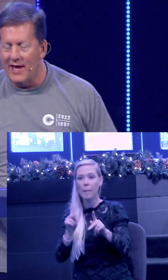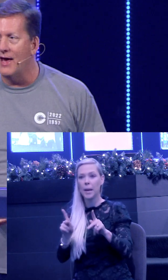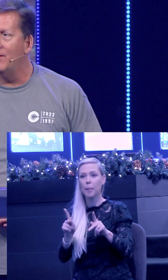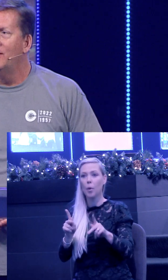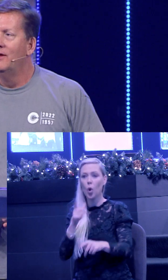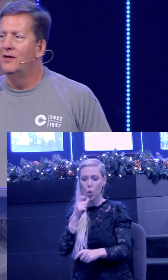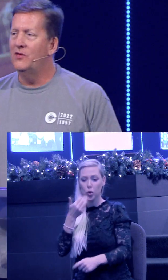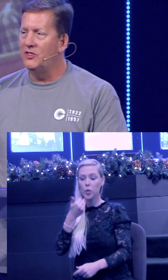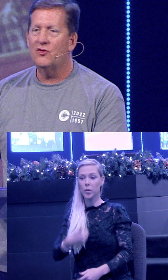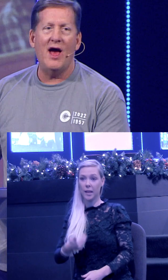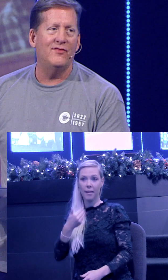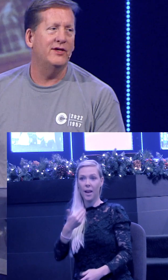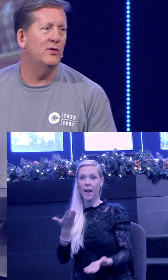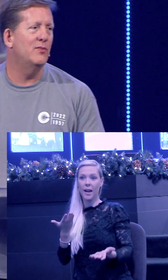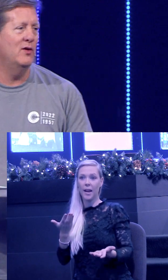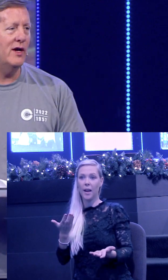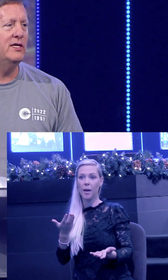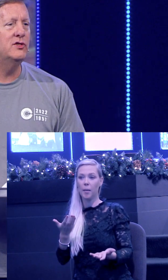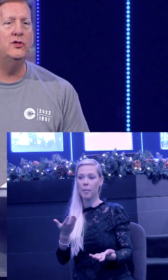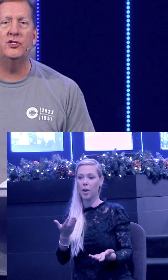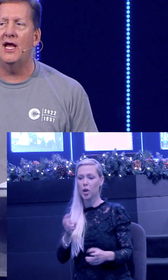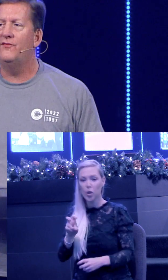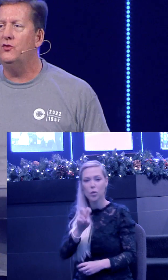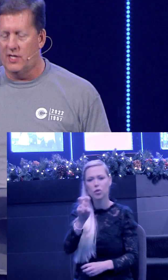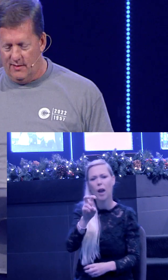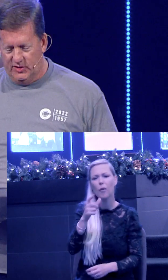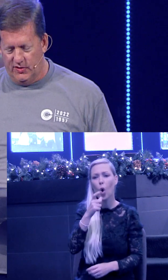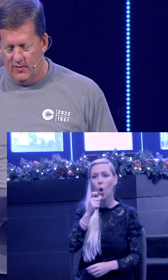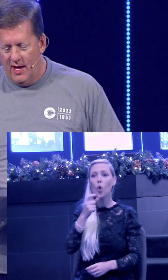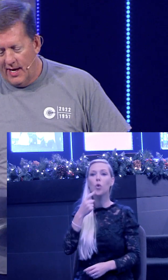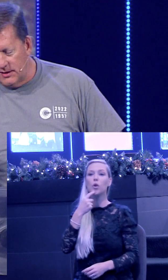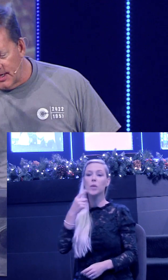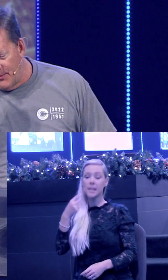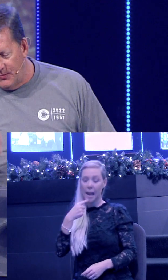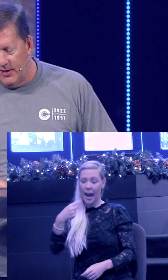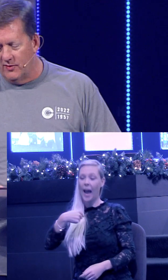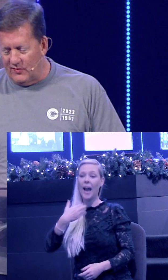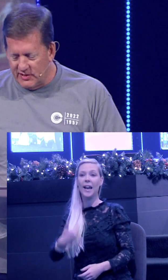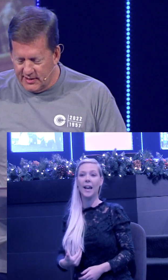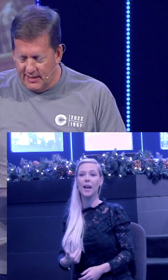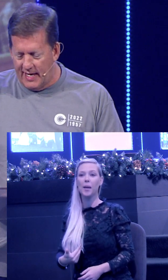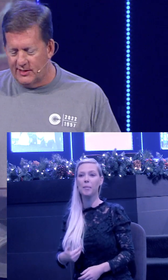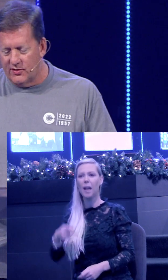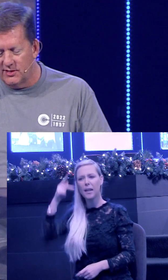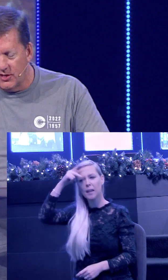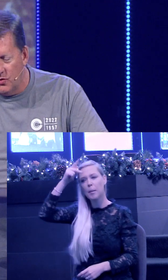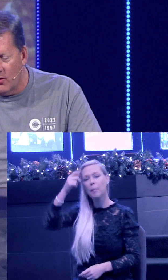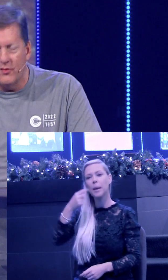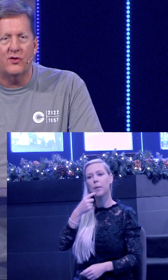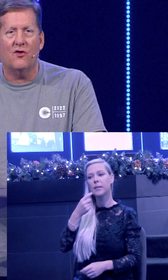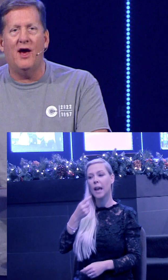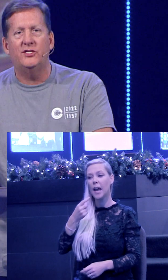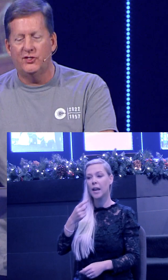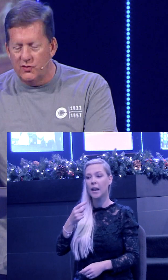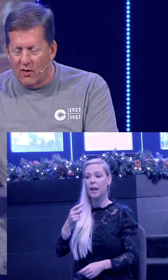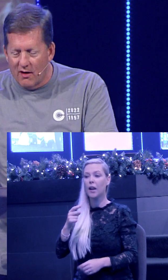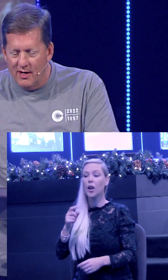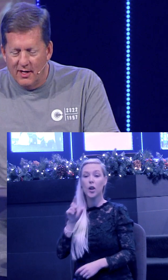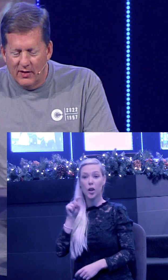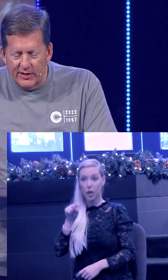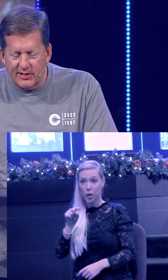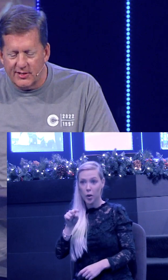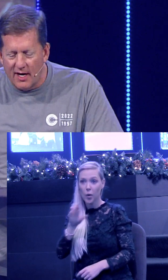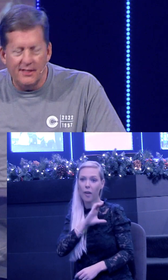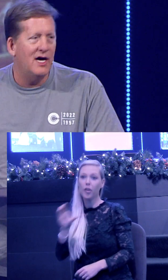that I am? You've been traveling with me. What conclusion have you come to? And Simon Peter in verse 16 answered and said, "You are the Christ. You